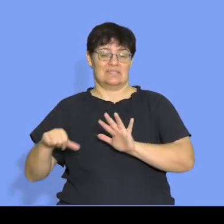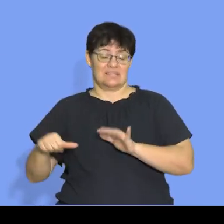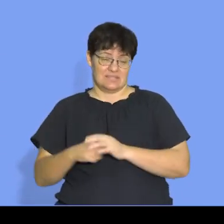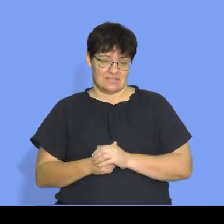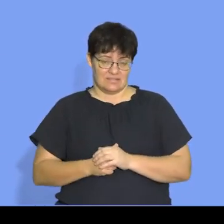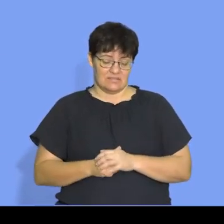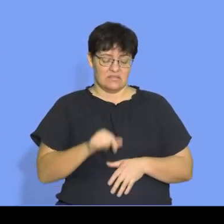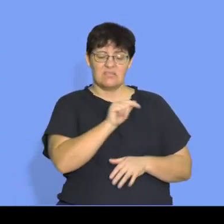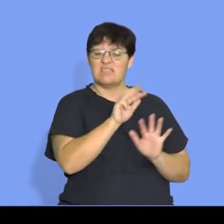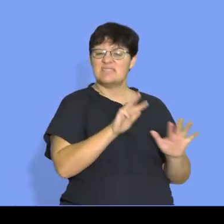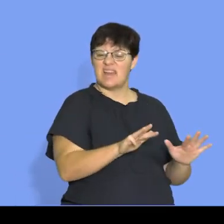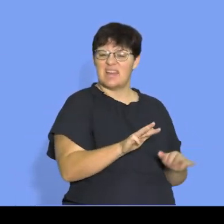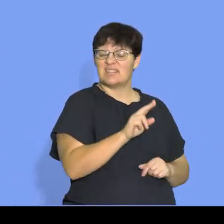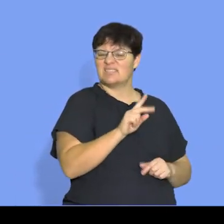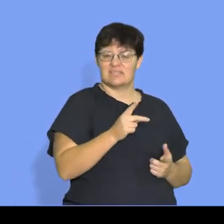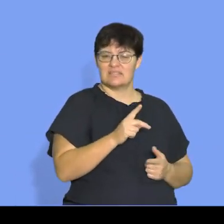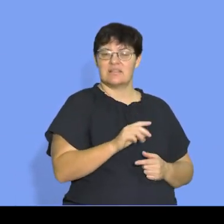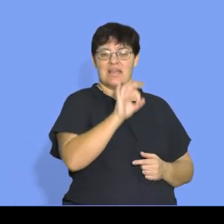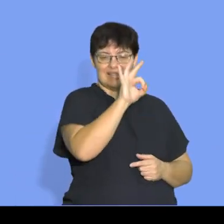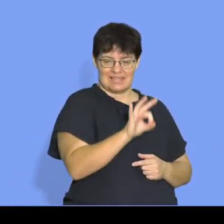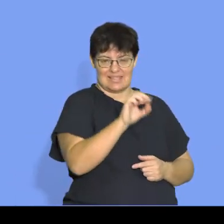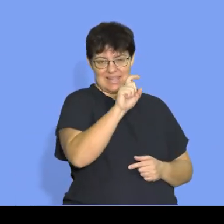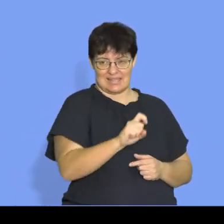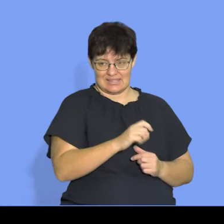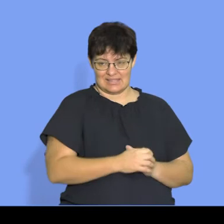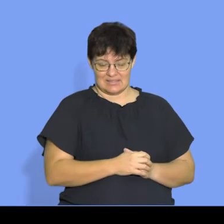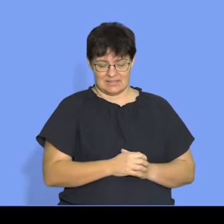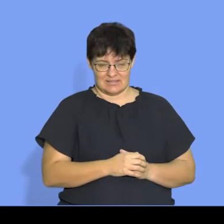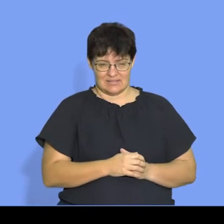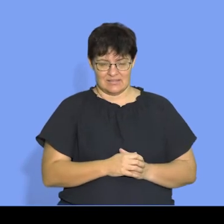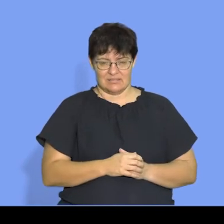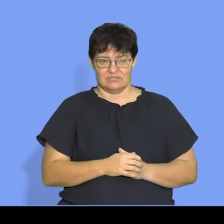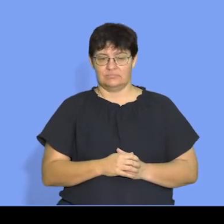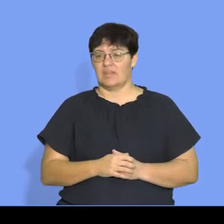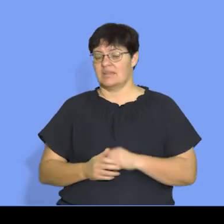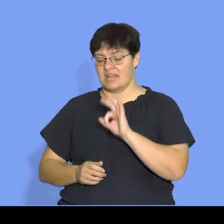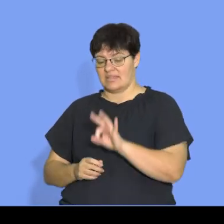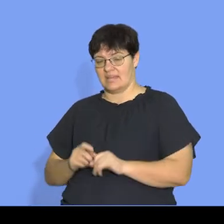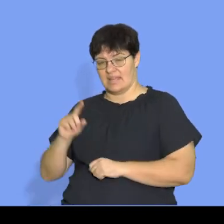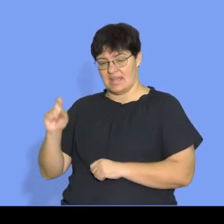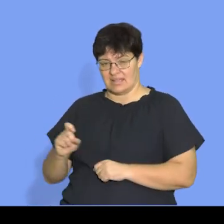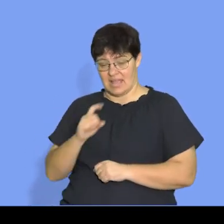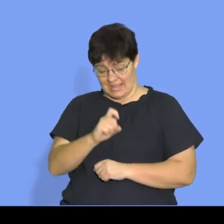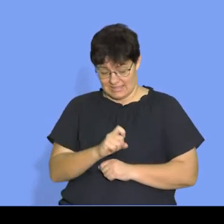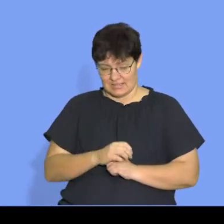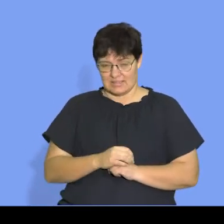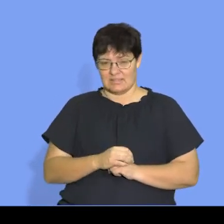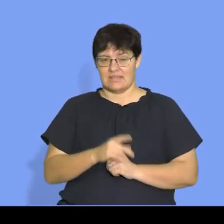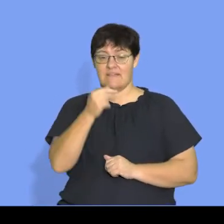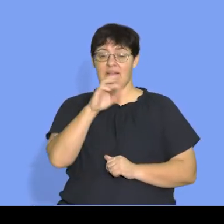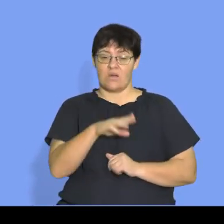of 9x squared are 3x and 3x. The factors of 16